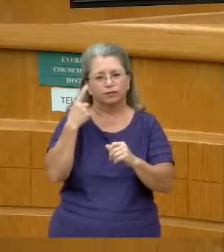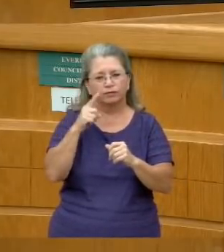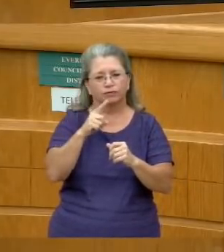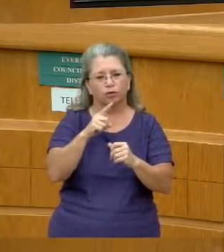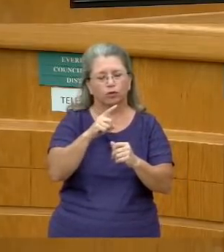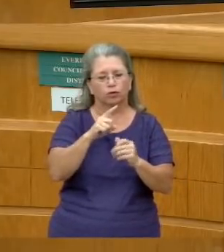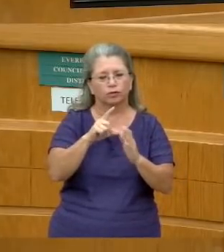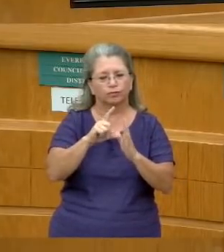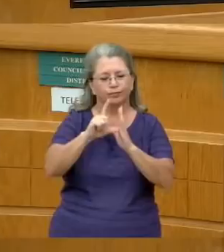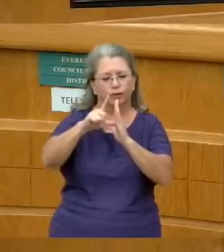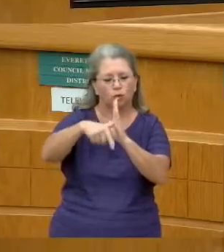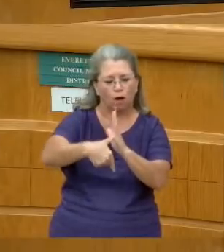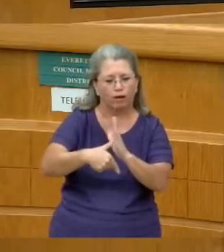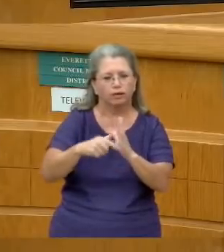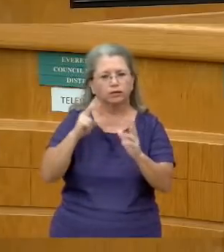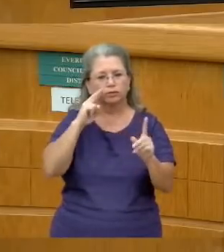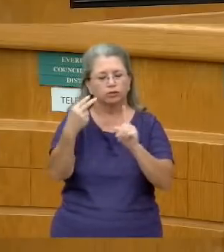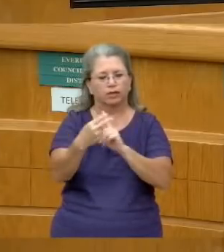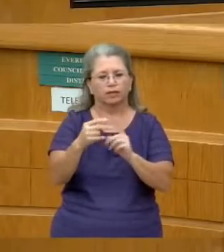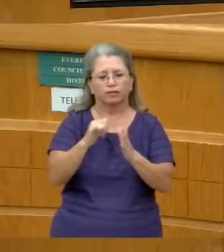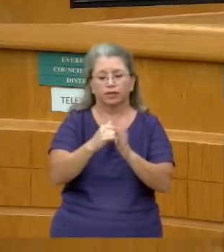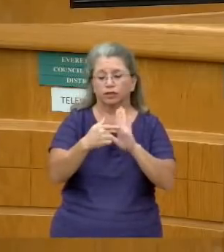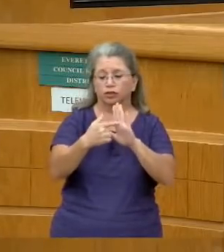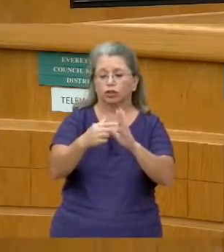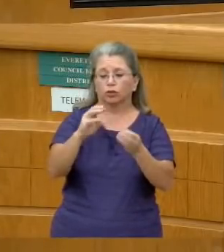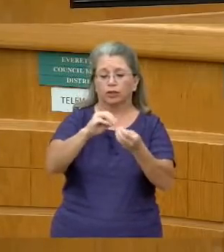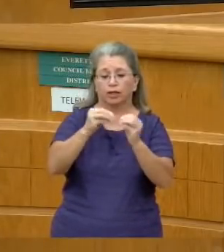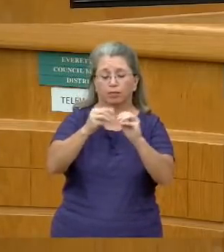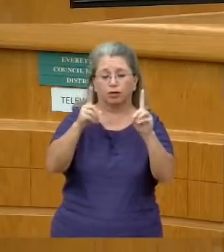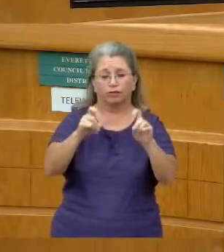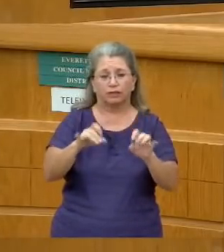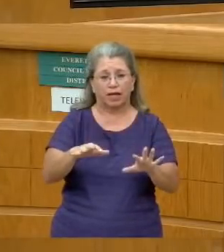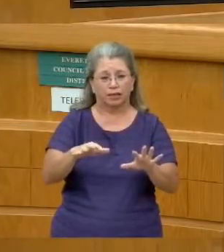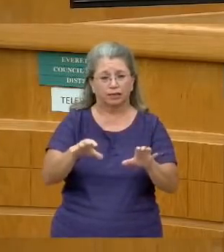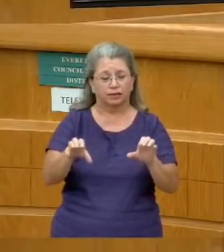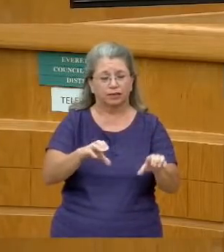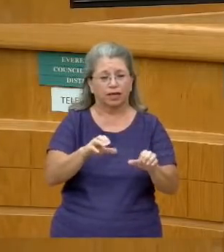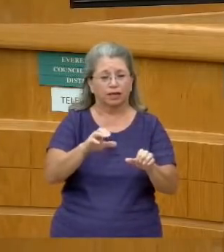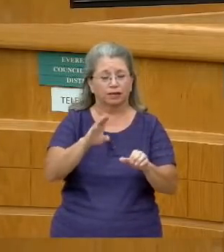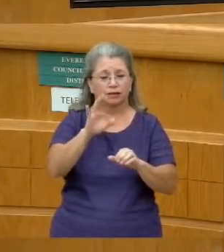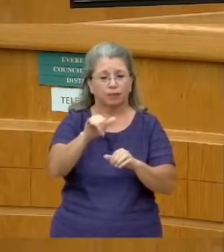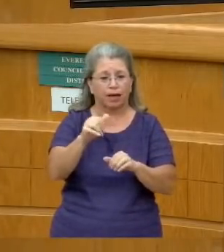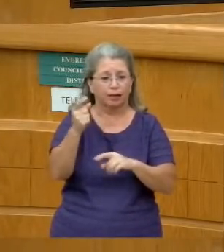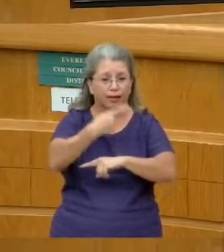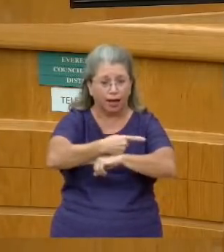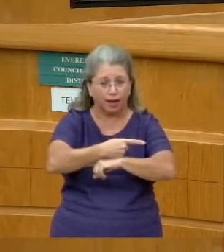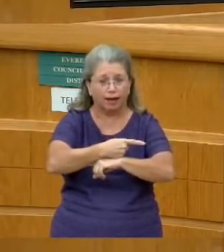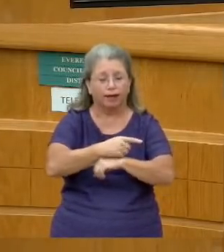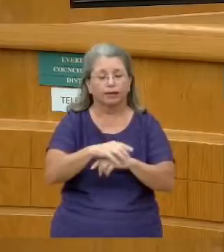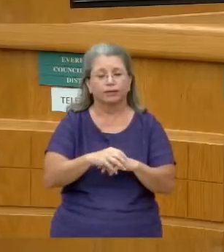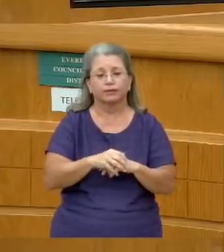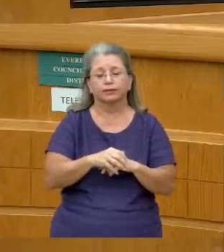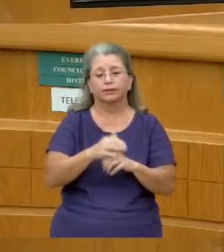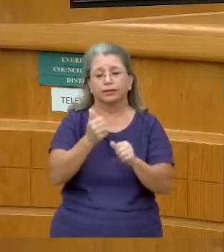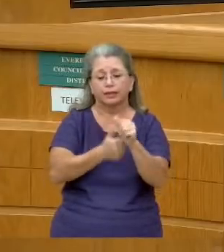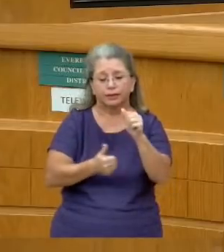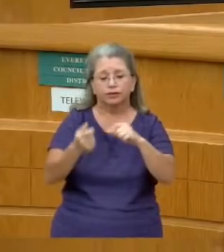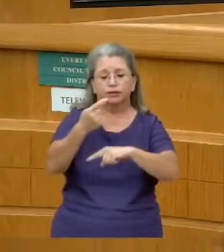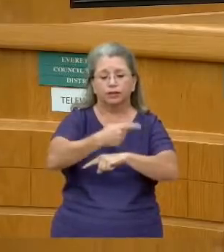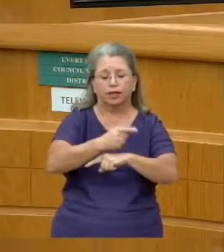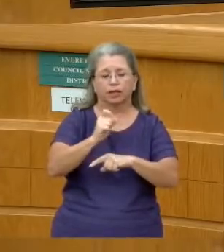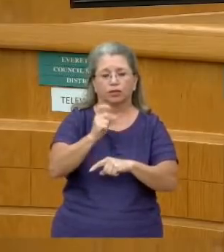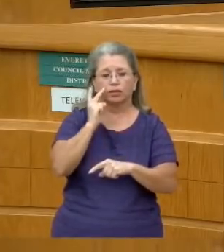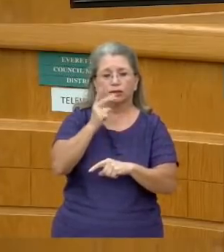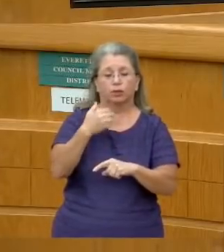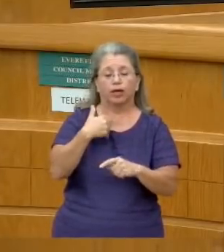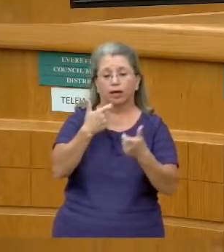this shows the number of tests taken by day with the lines here. And you can see we had a big increase